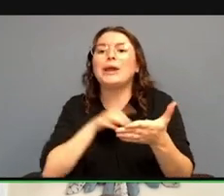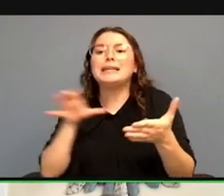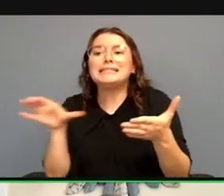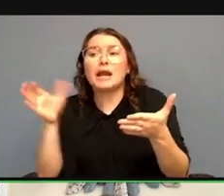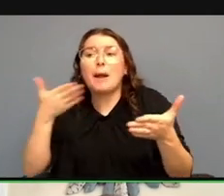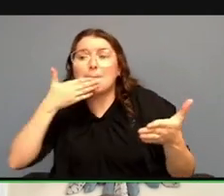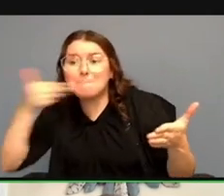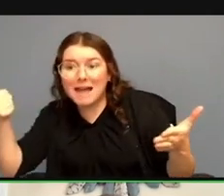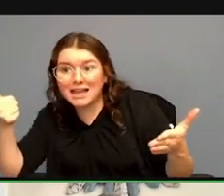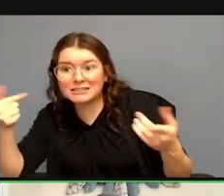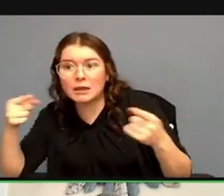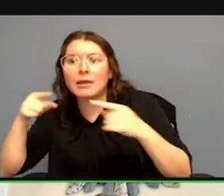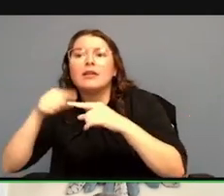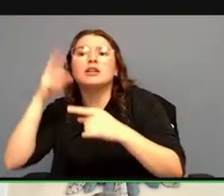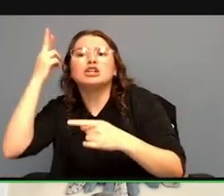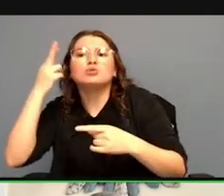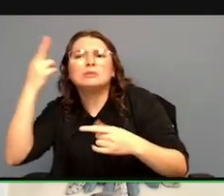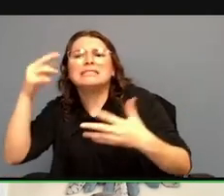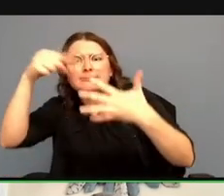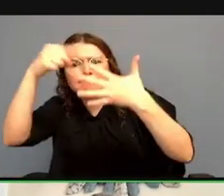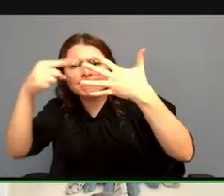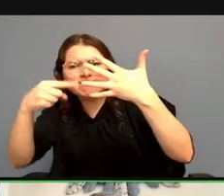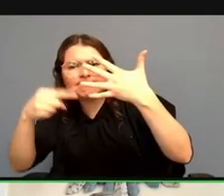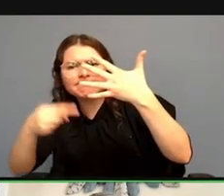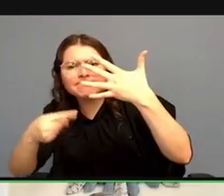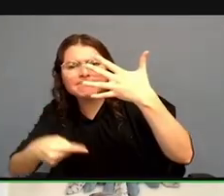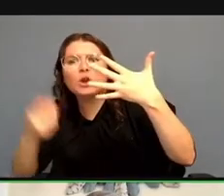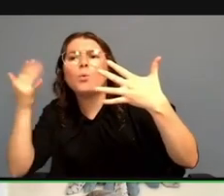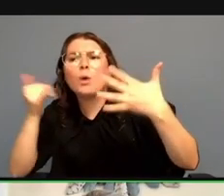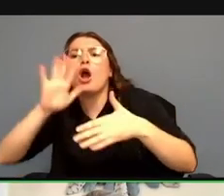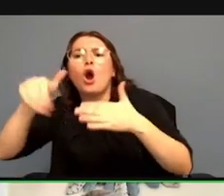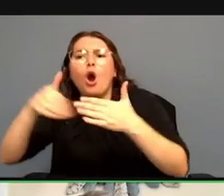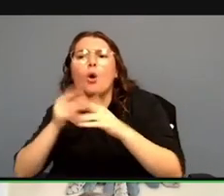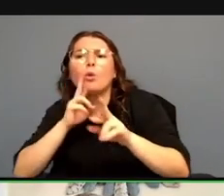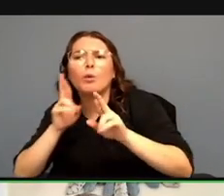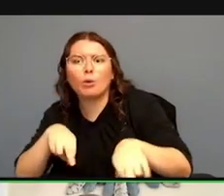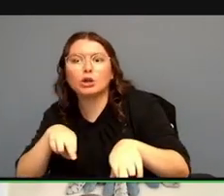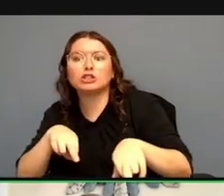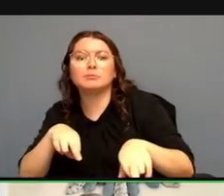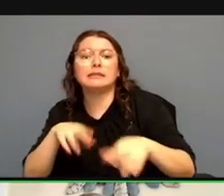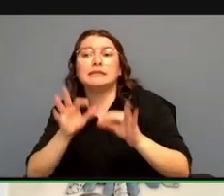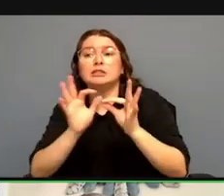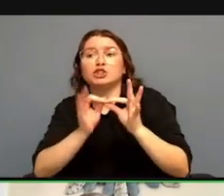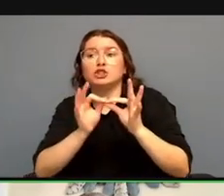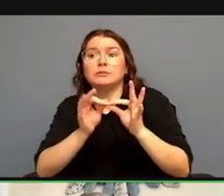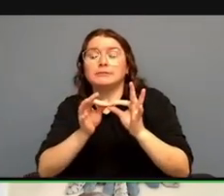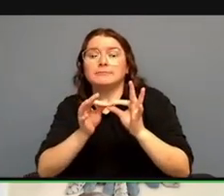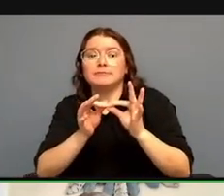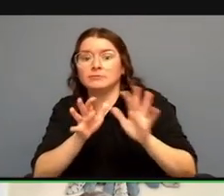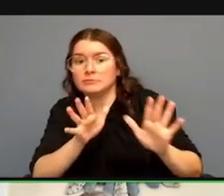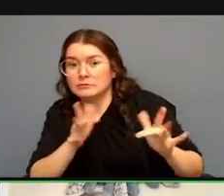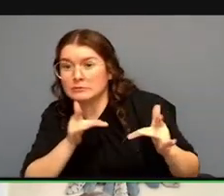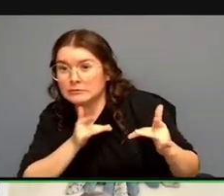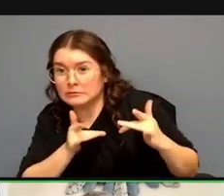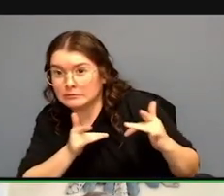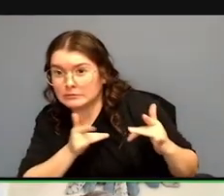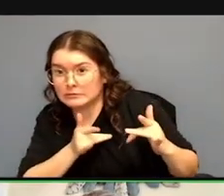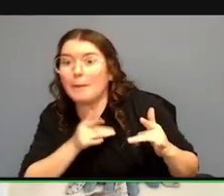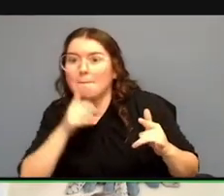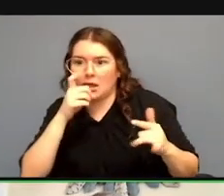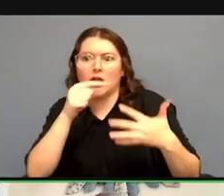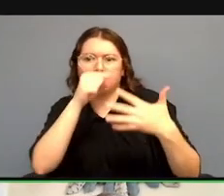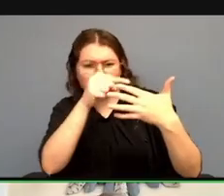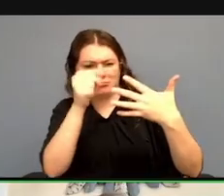are the reasons why all of these reports should be interpreted with caution, because of X, Y, Z